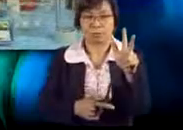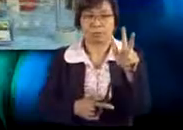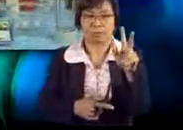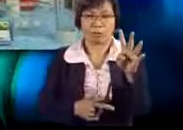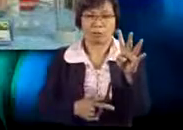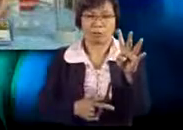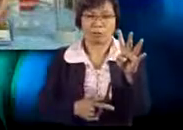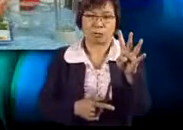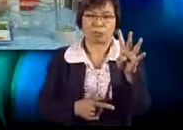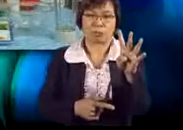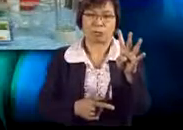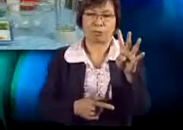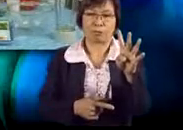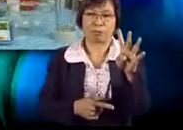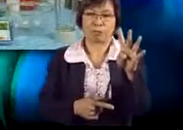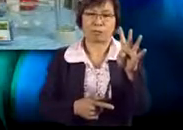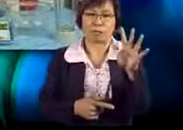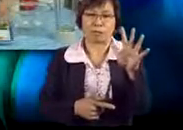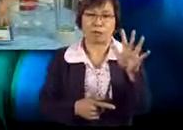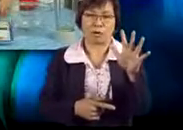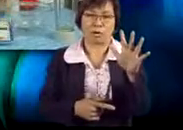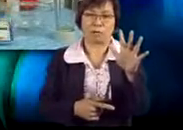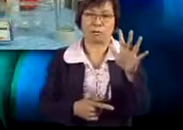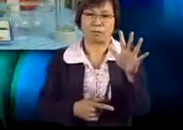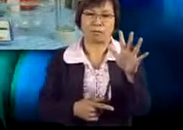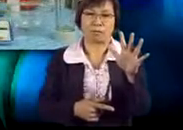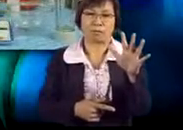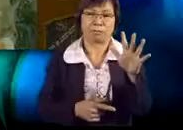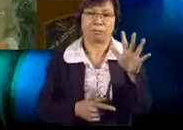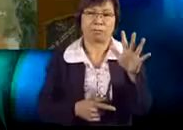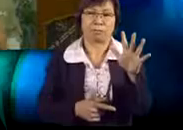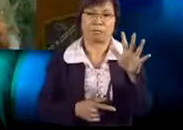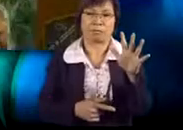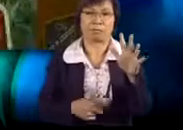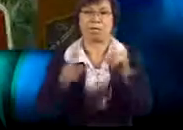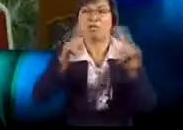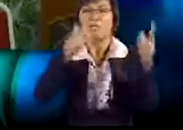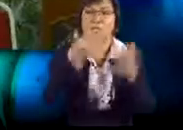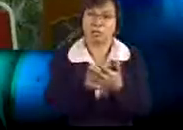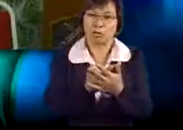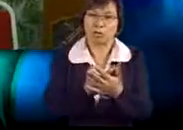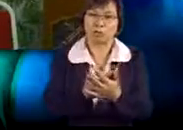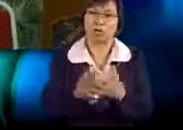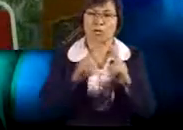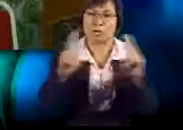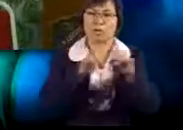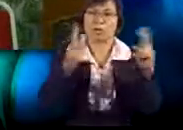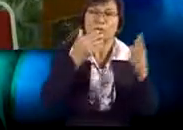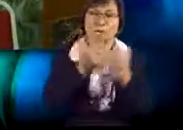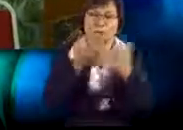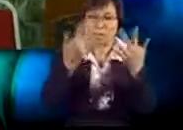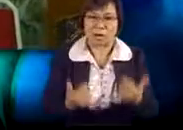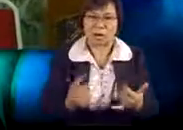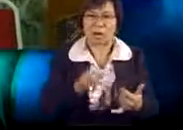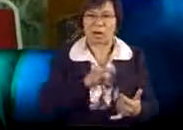3, 4, 5. Very good. Very, very, very good.